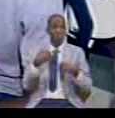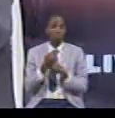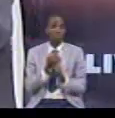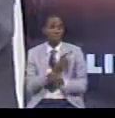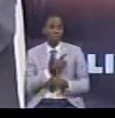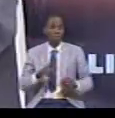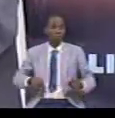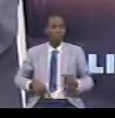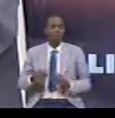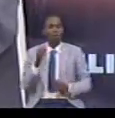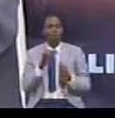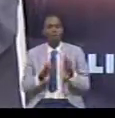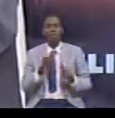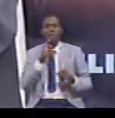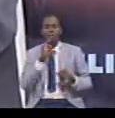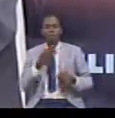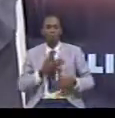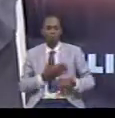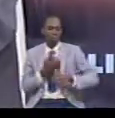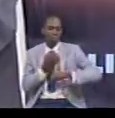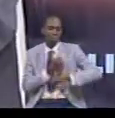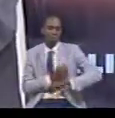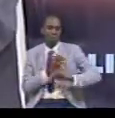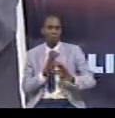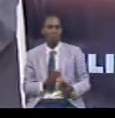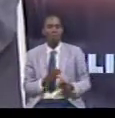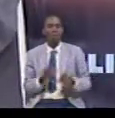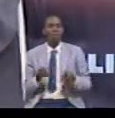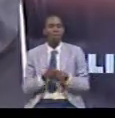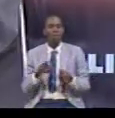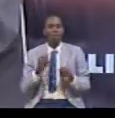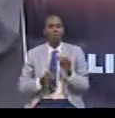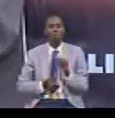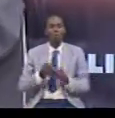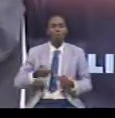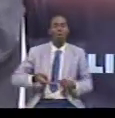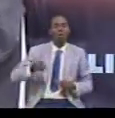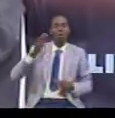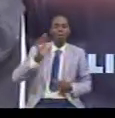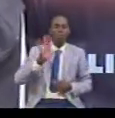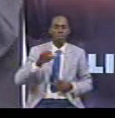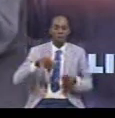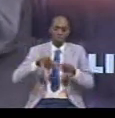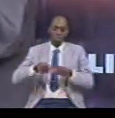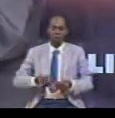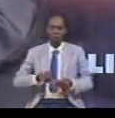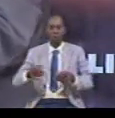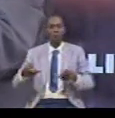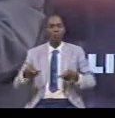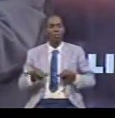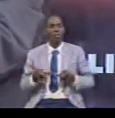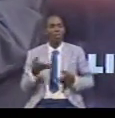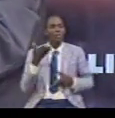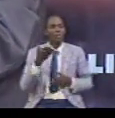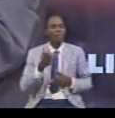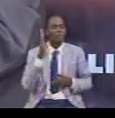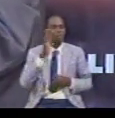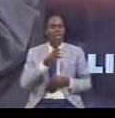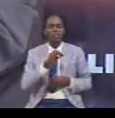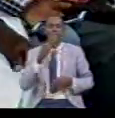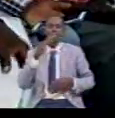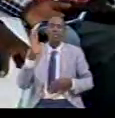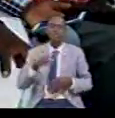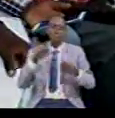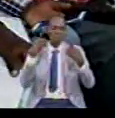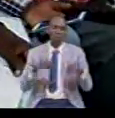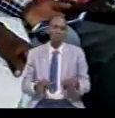is my refuge, even the Most High, thy habitation. There shall no evil